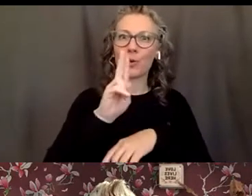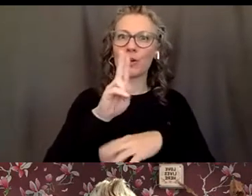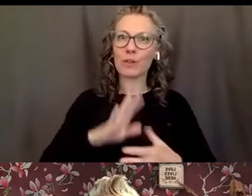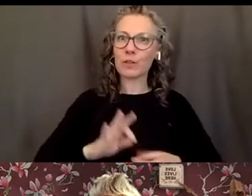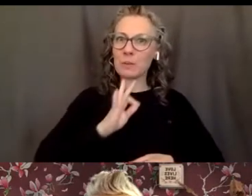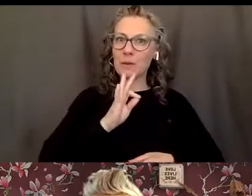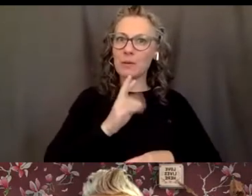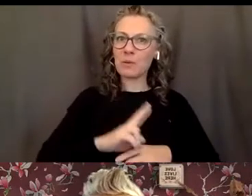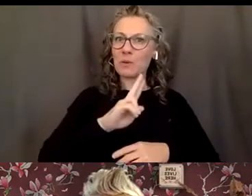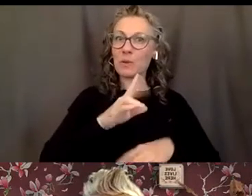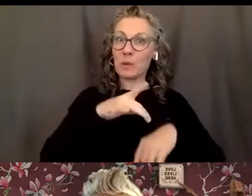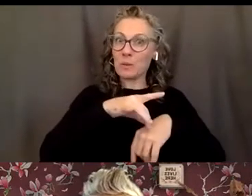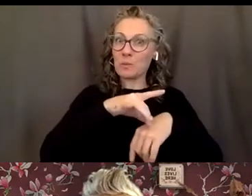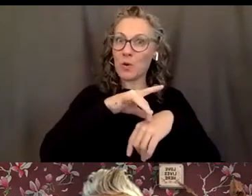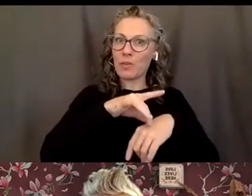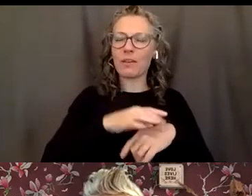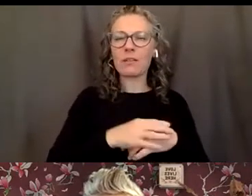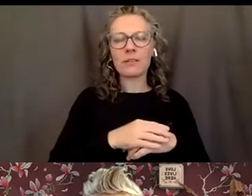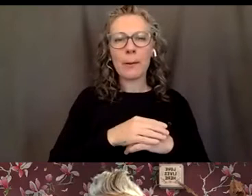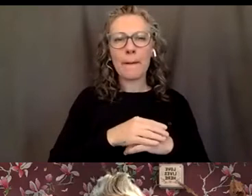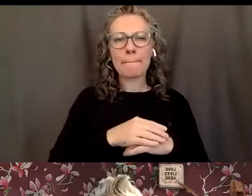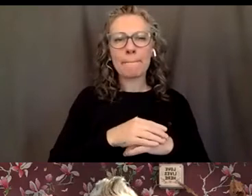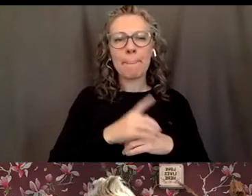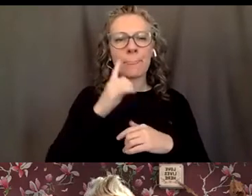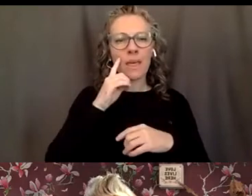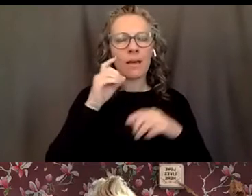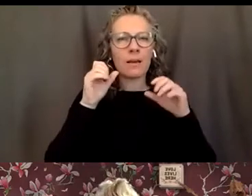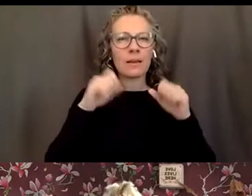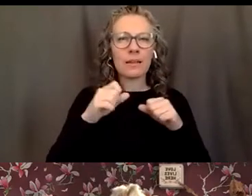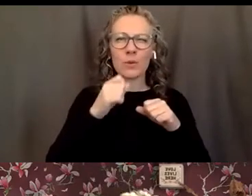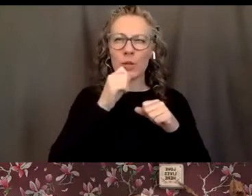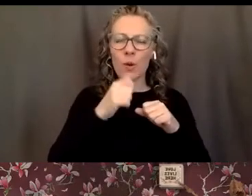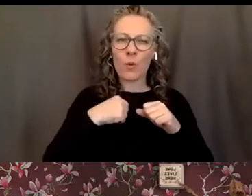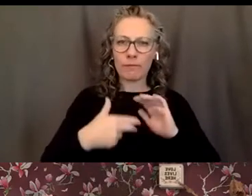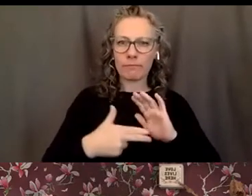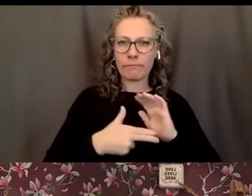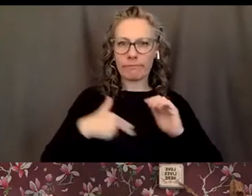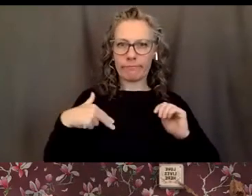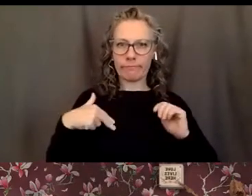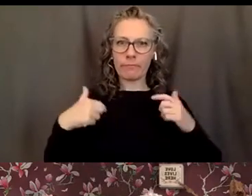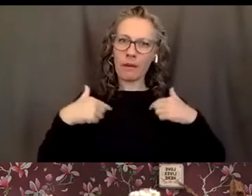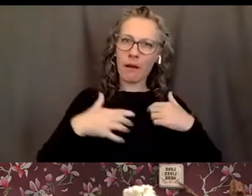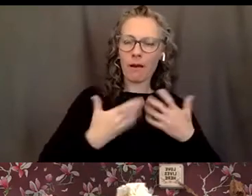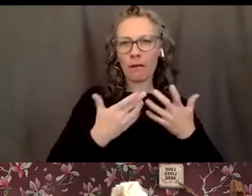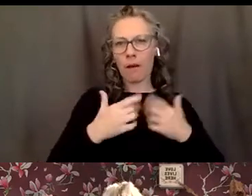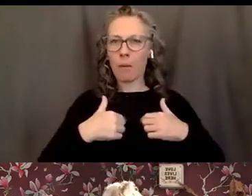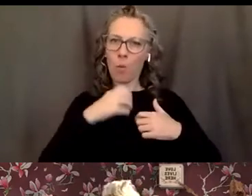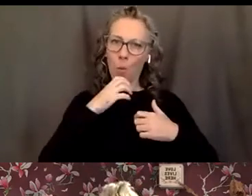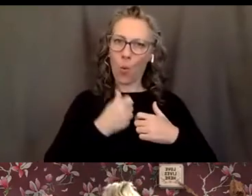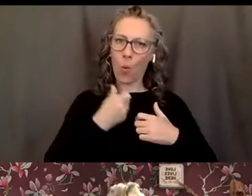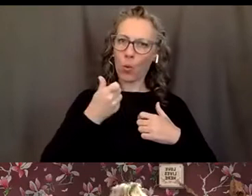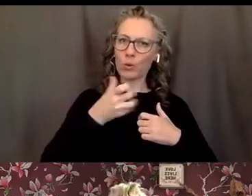spirituality. So I think, of course, sometimes we don't want to be identified as, oh, I'm the older woman, or, oh, I'm the